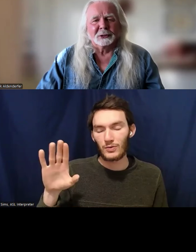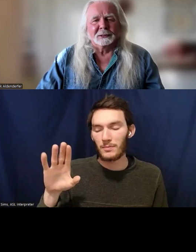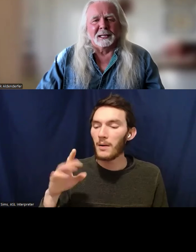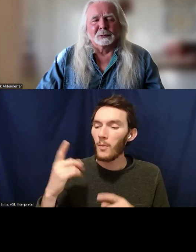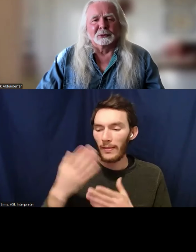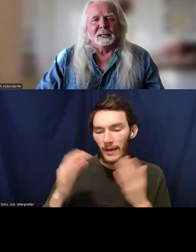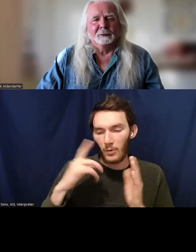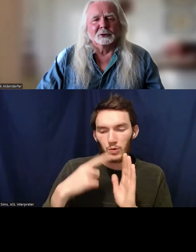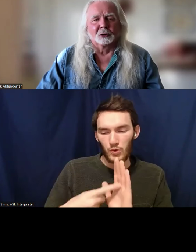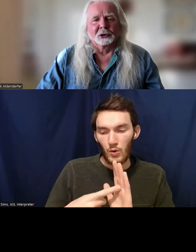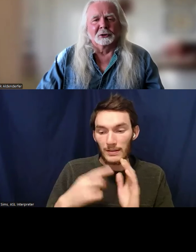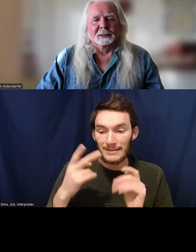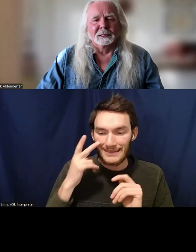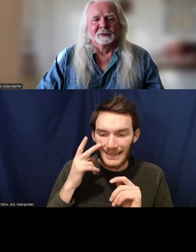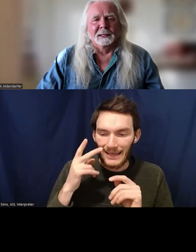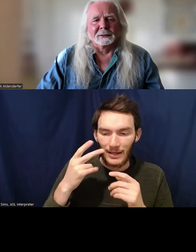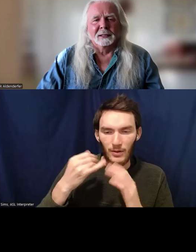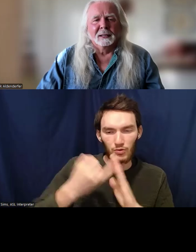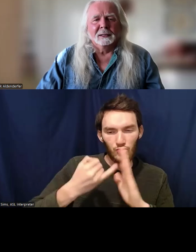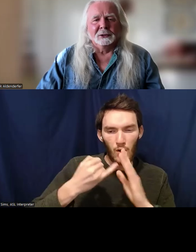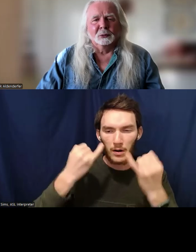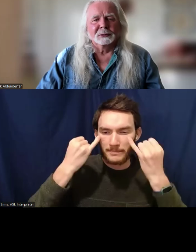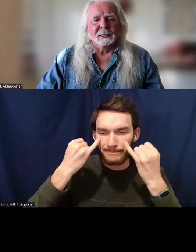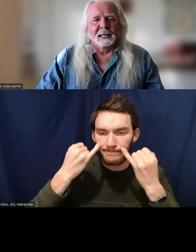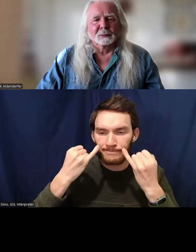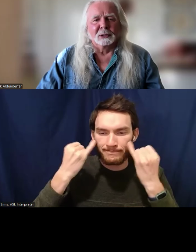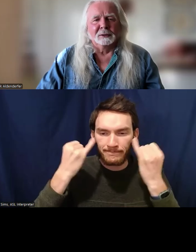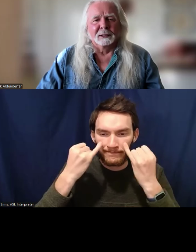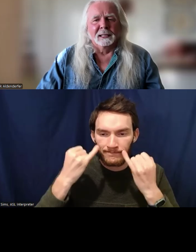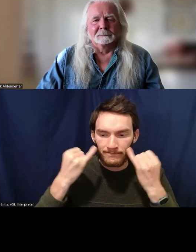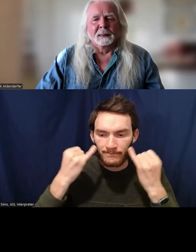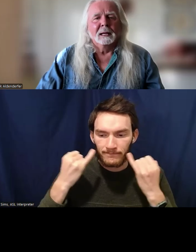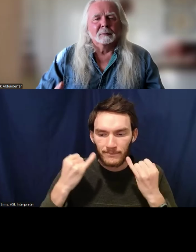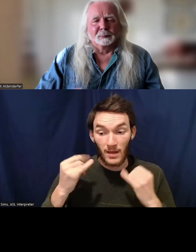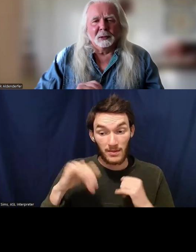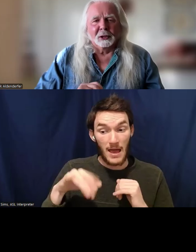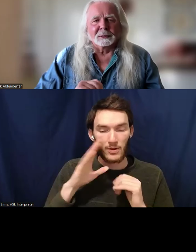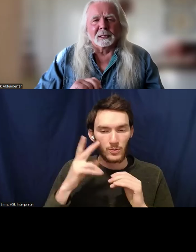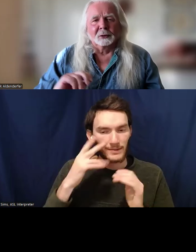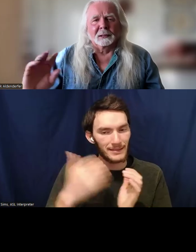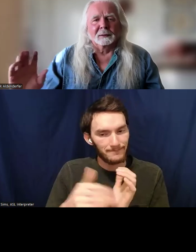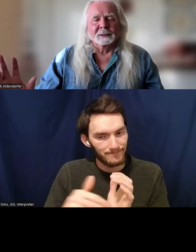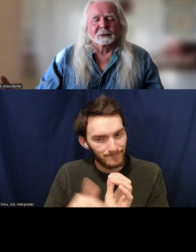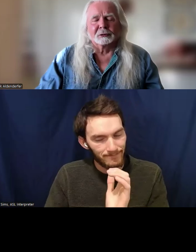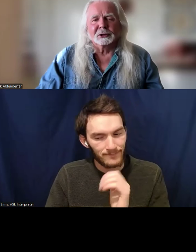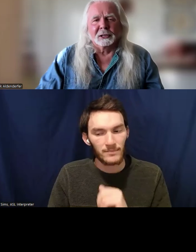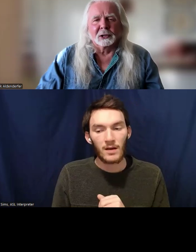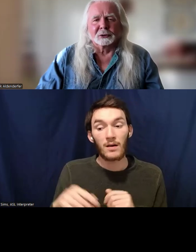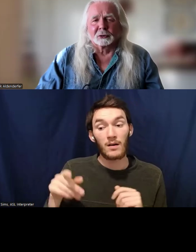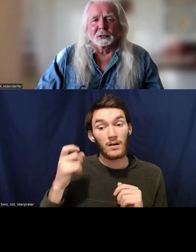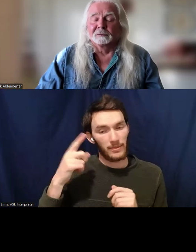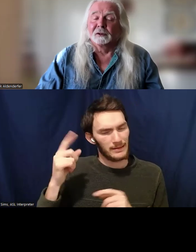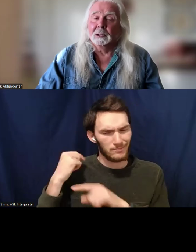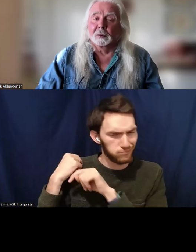is look at that motif drawn on his face. You will see that motif again. My point, though, is that, look, this is a tradition that